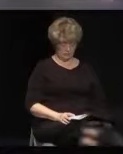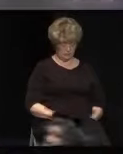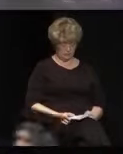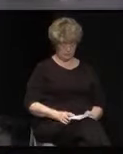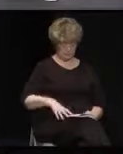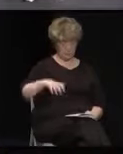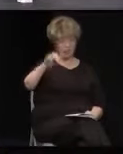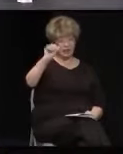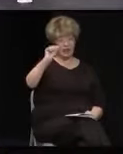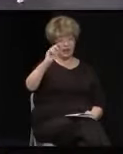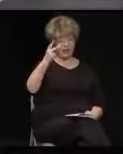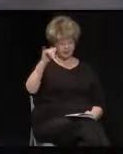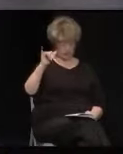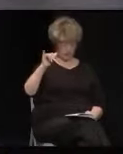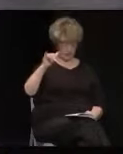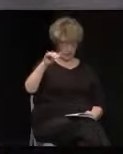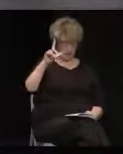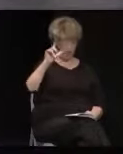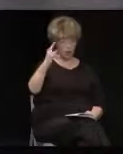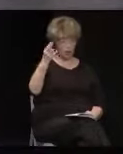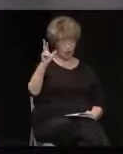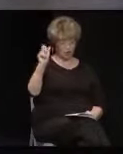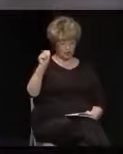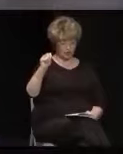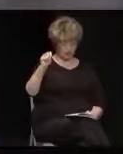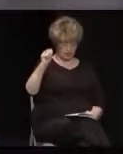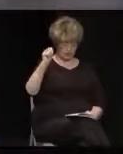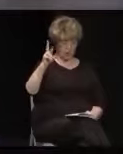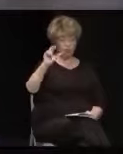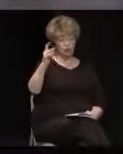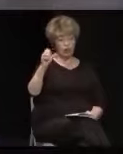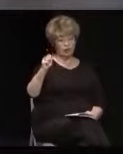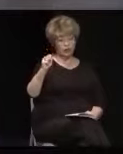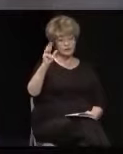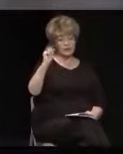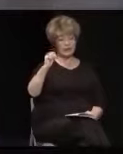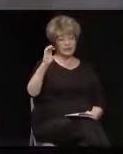Ashley Lauren Roberts, magna cum laude.